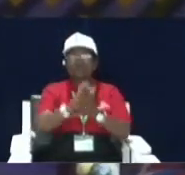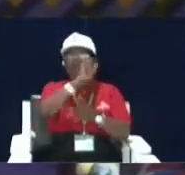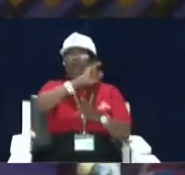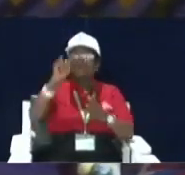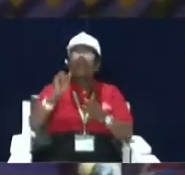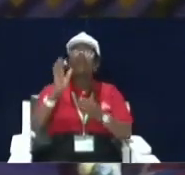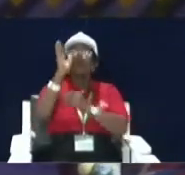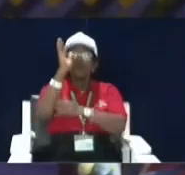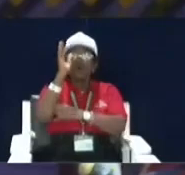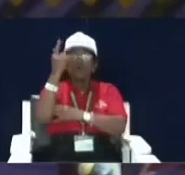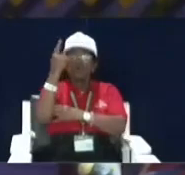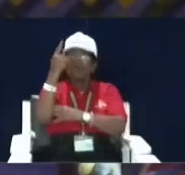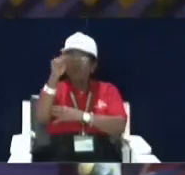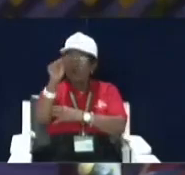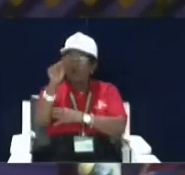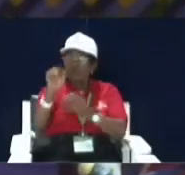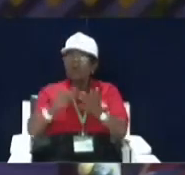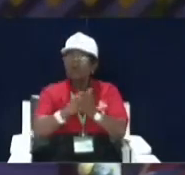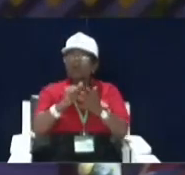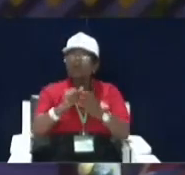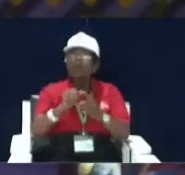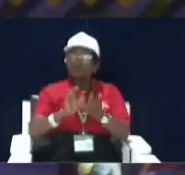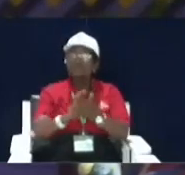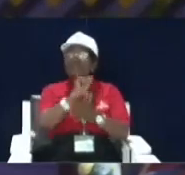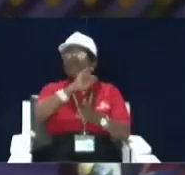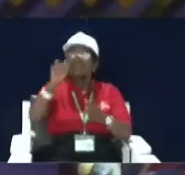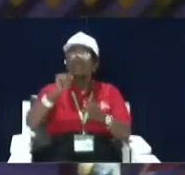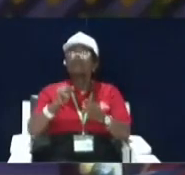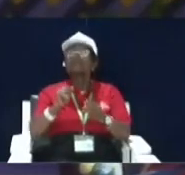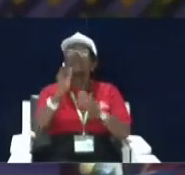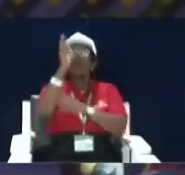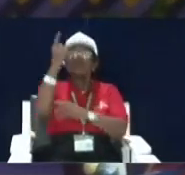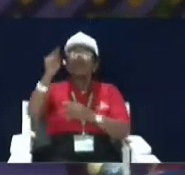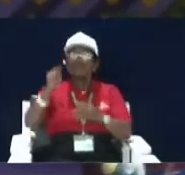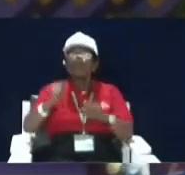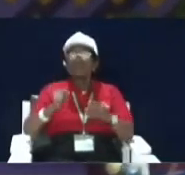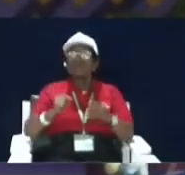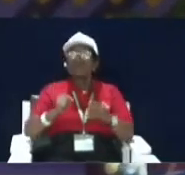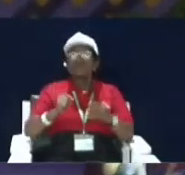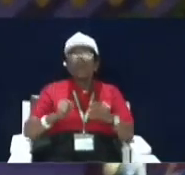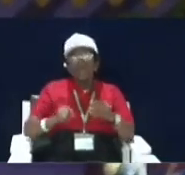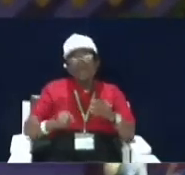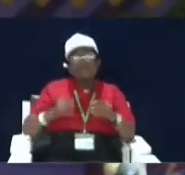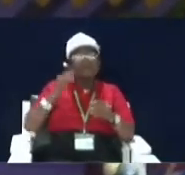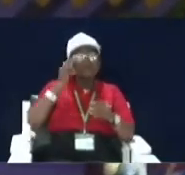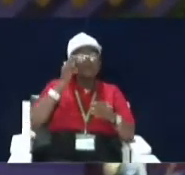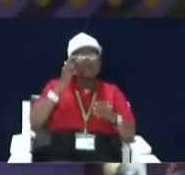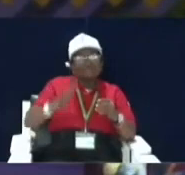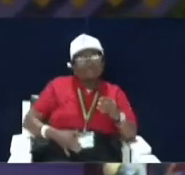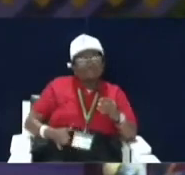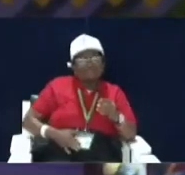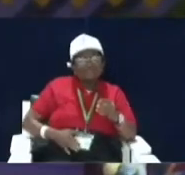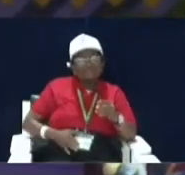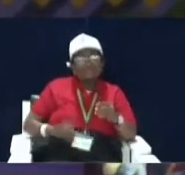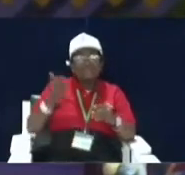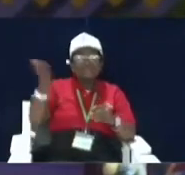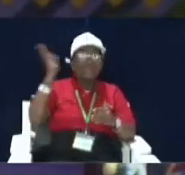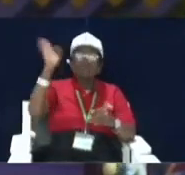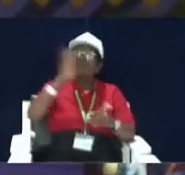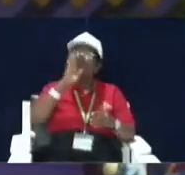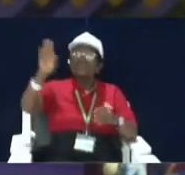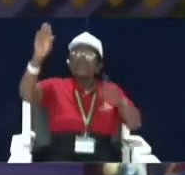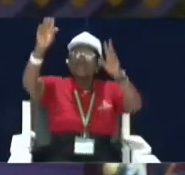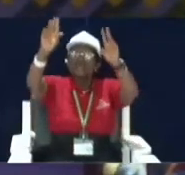no Shiloh hour on Monday, since this month is for them. There'll be divine encounter, but there'll be no Shiloh